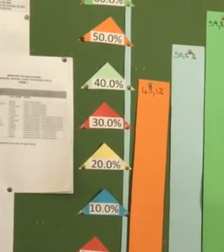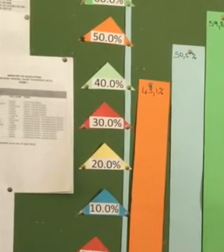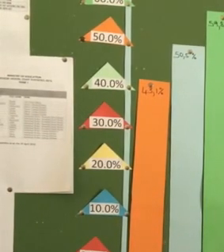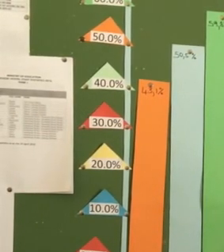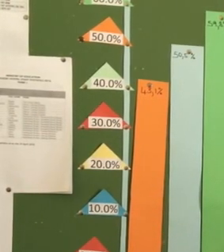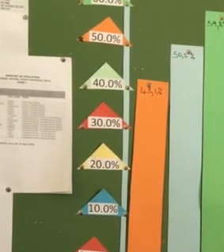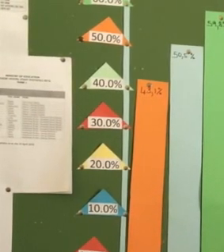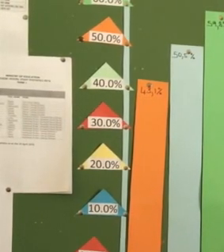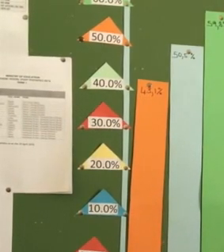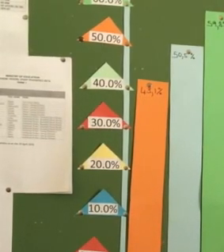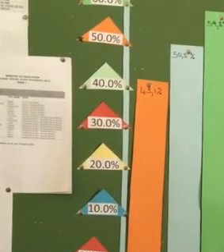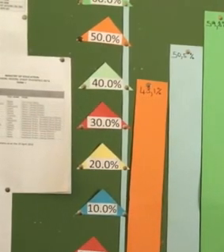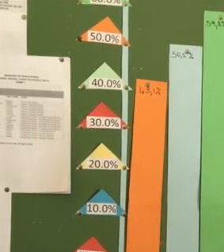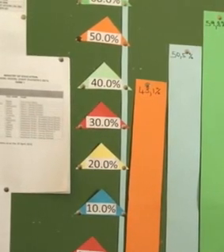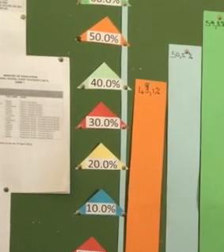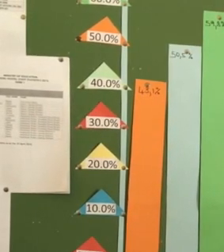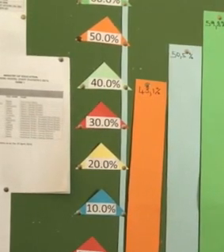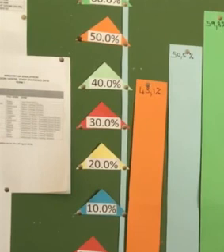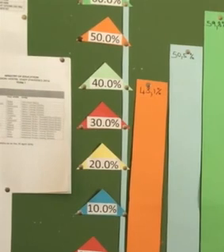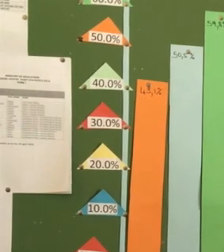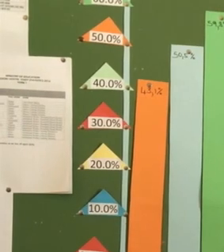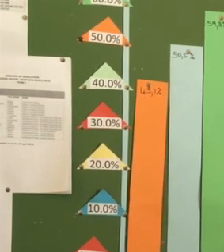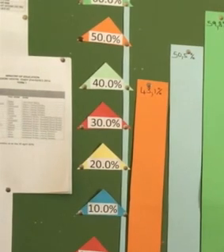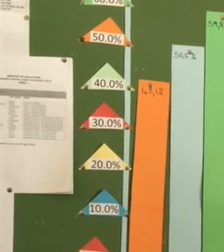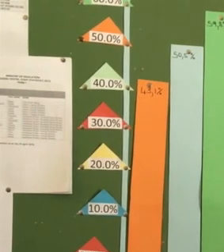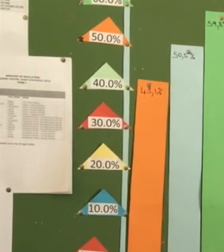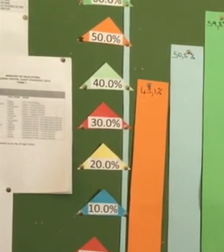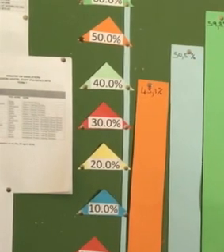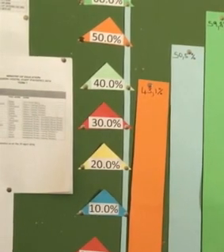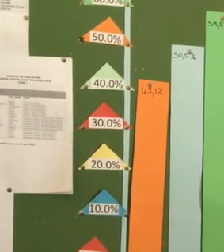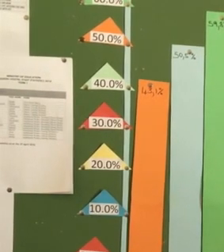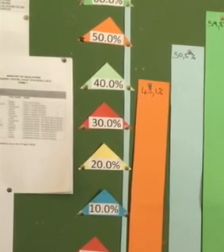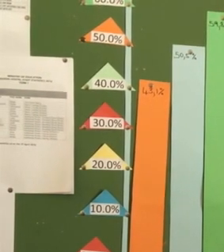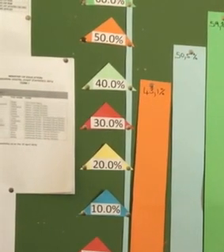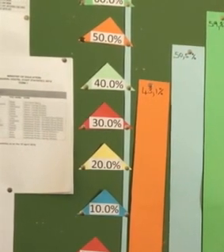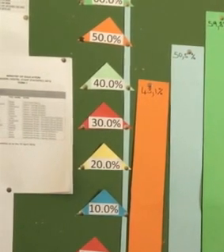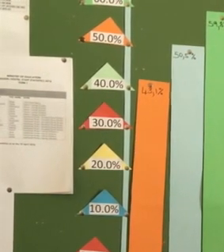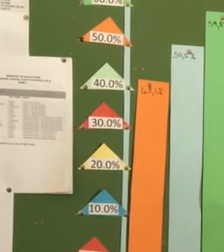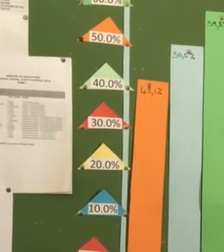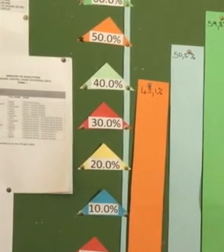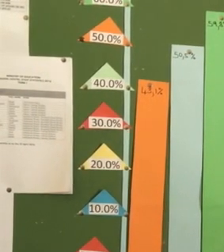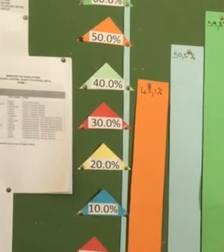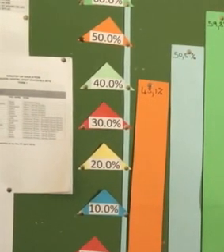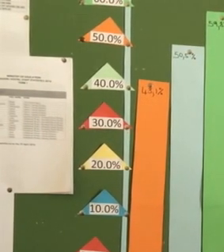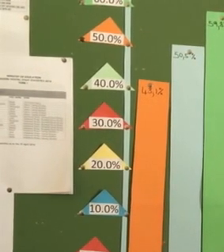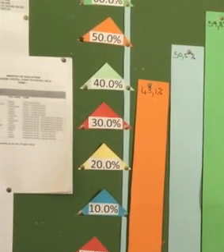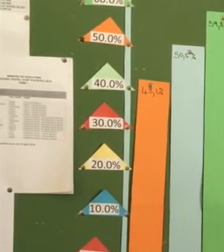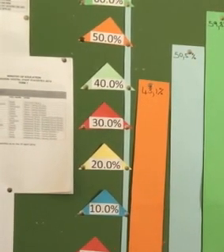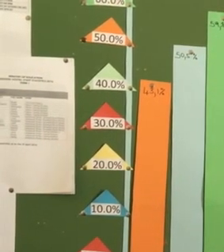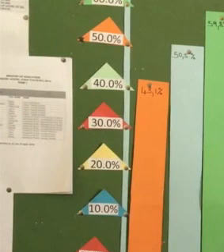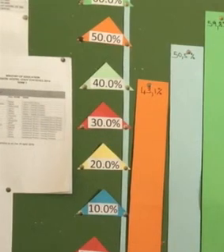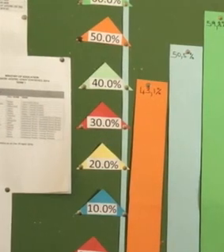6 and 7. But for grade 6 and 7, they were just delivered yesterday. Yeah, most